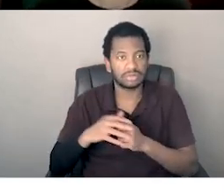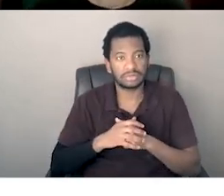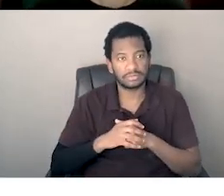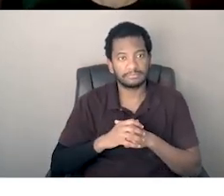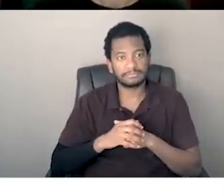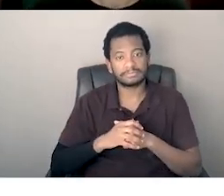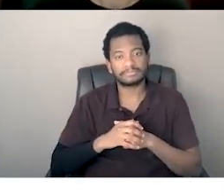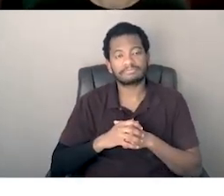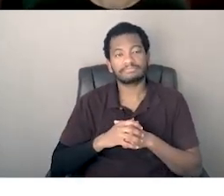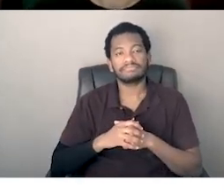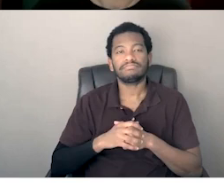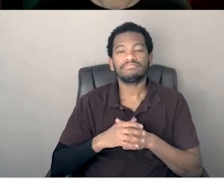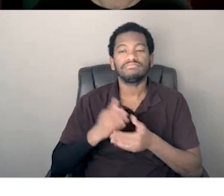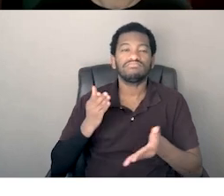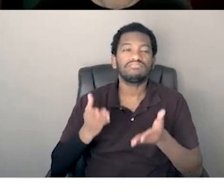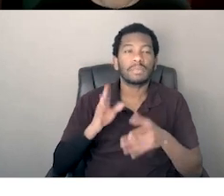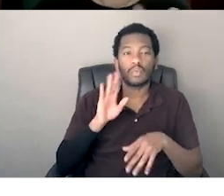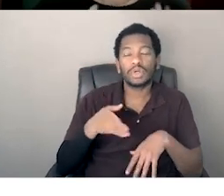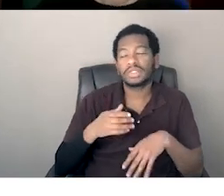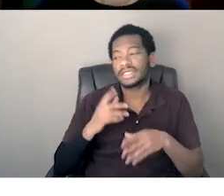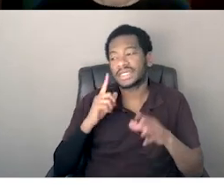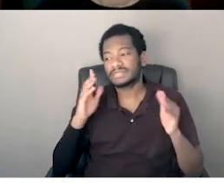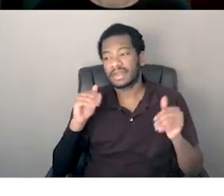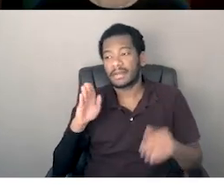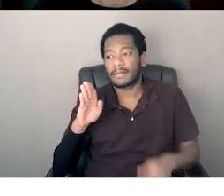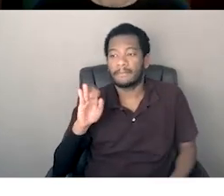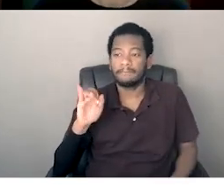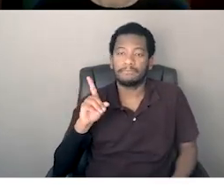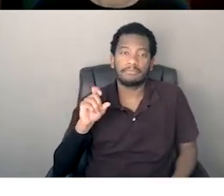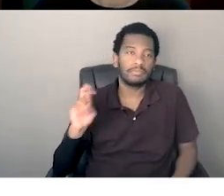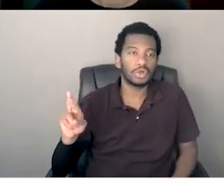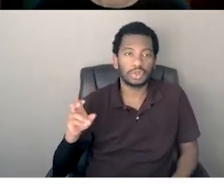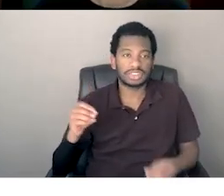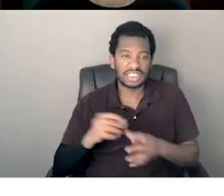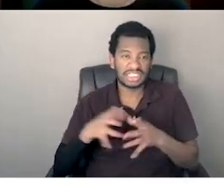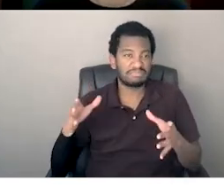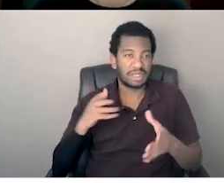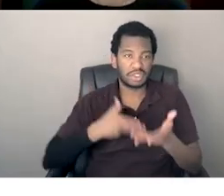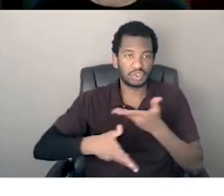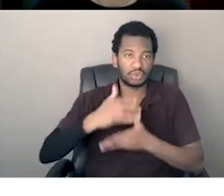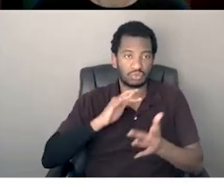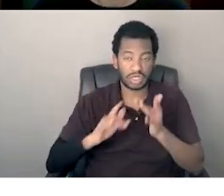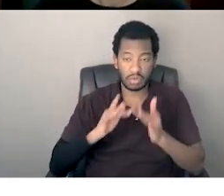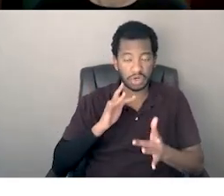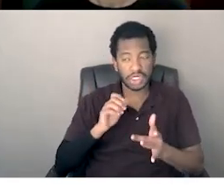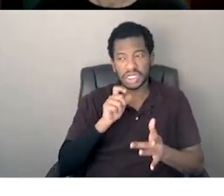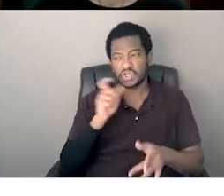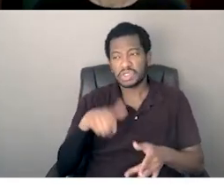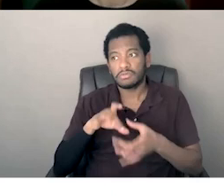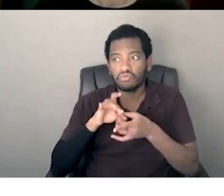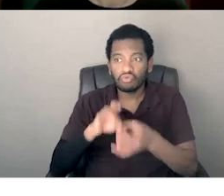We might expect bidders to support expanding social networks and not necessarily related to the issue